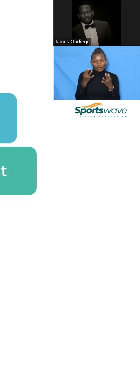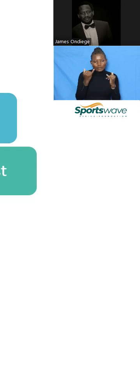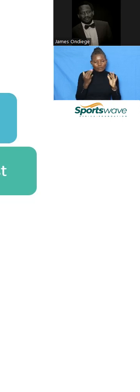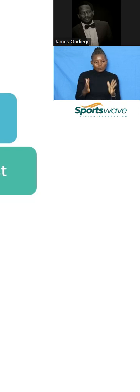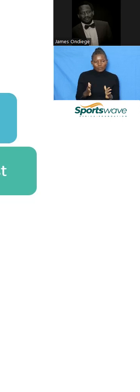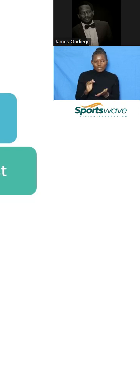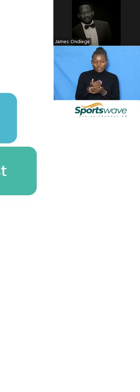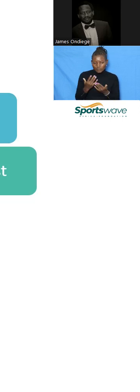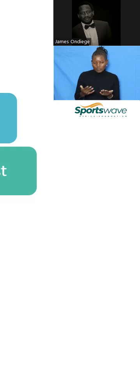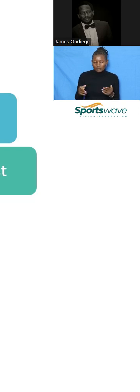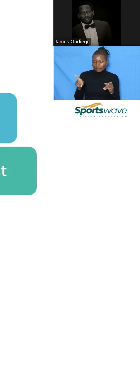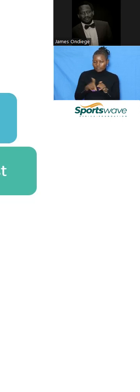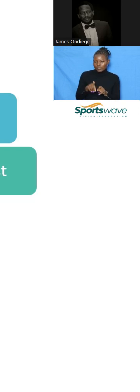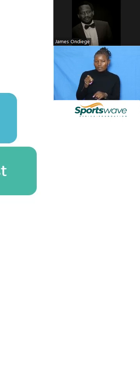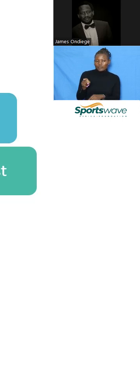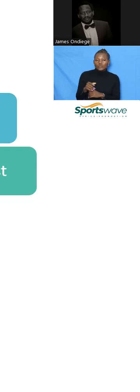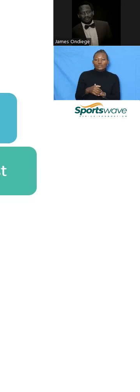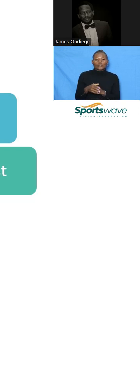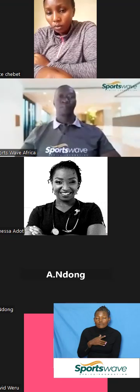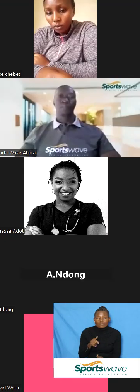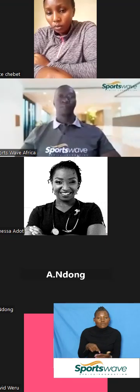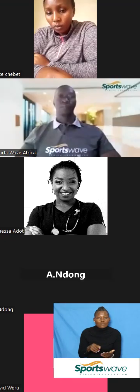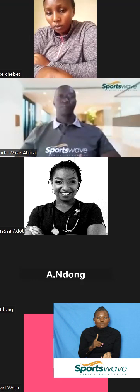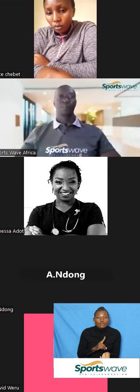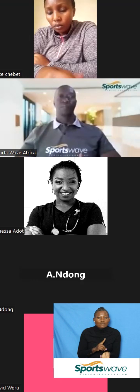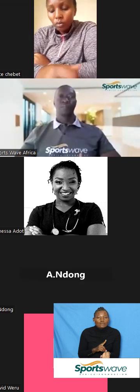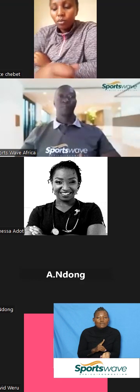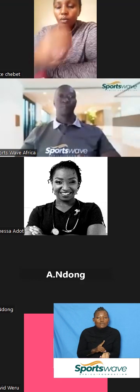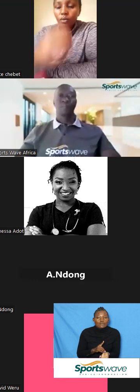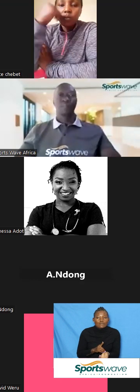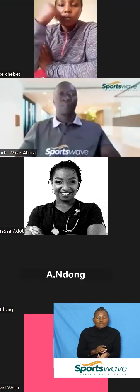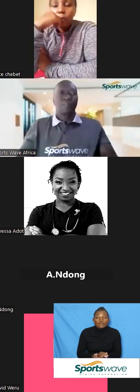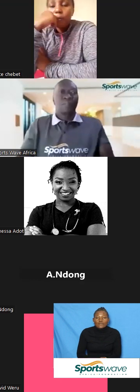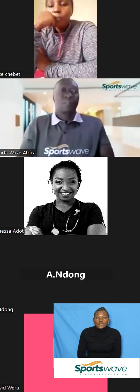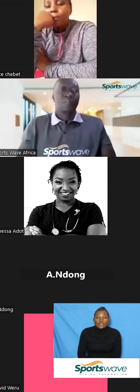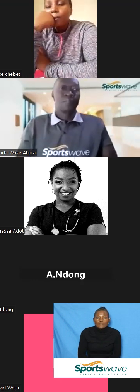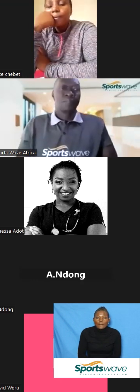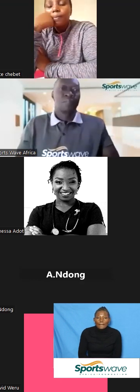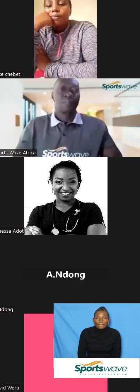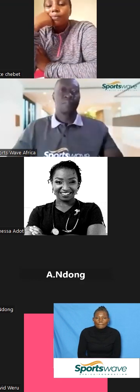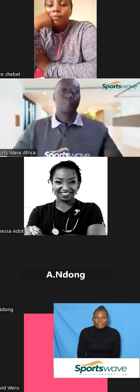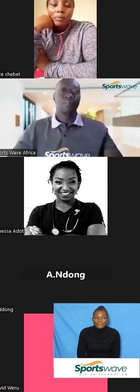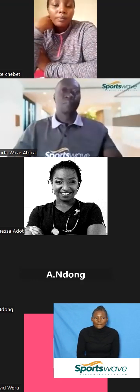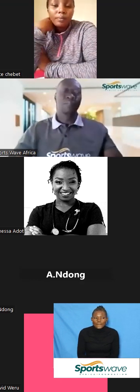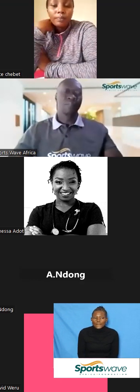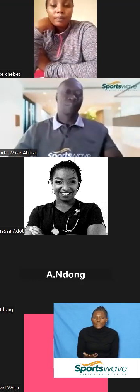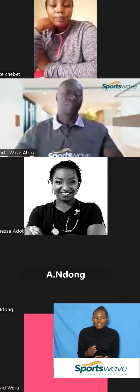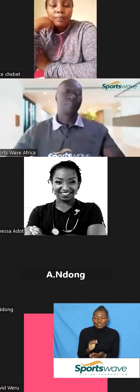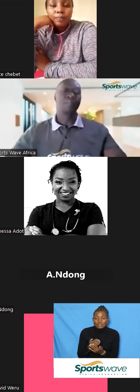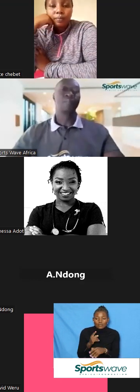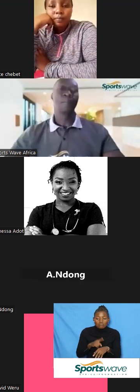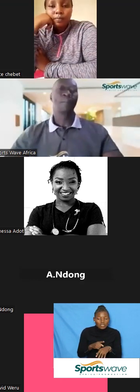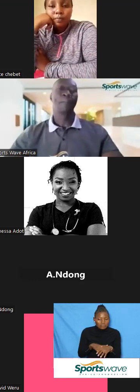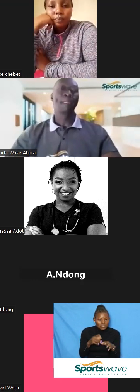something, you're also responsible for it. Yes. How come sometimes our